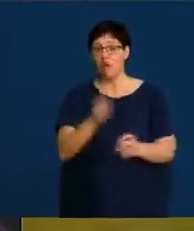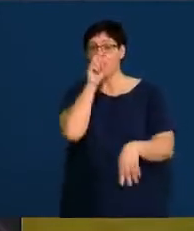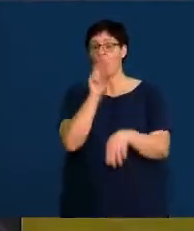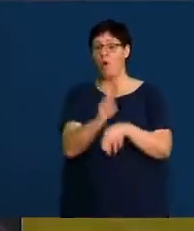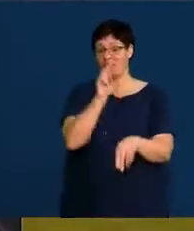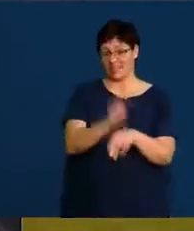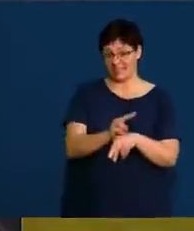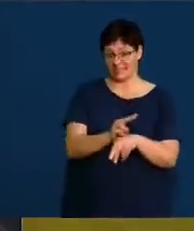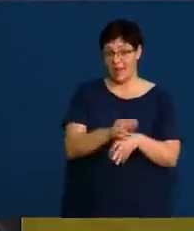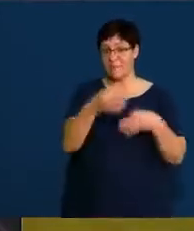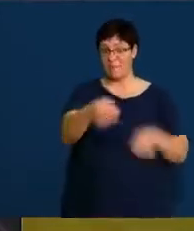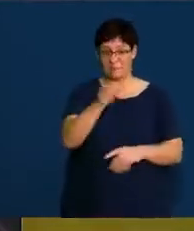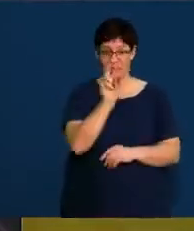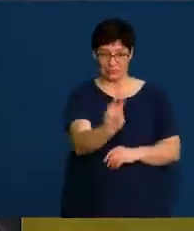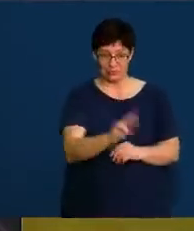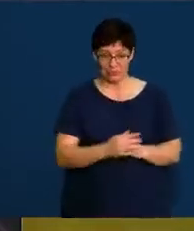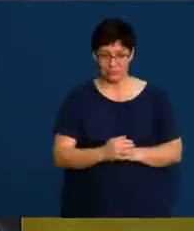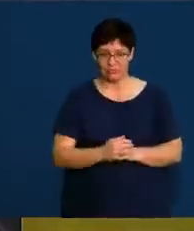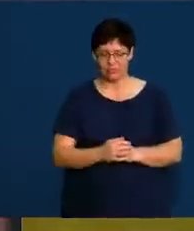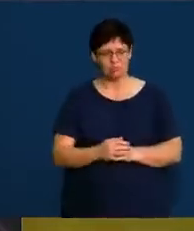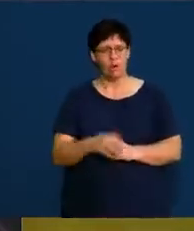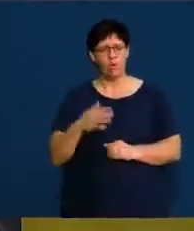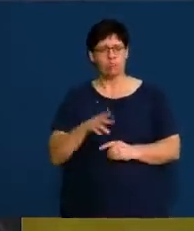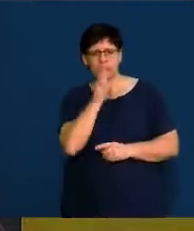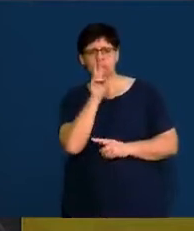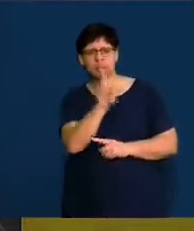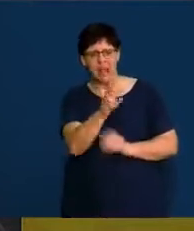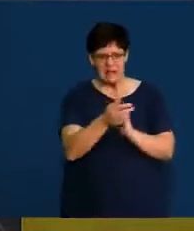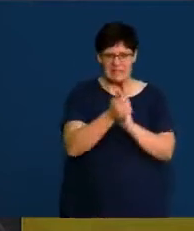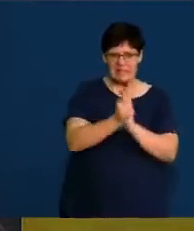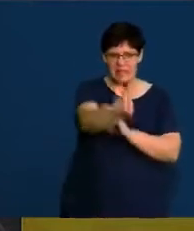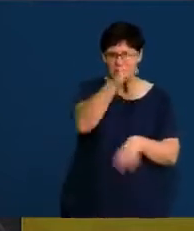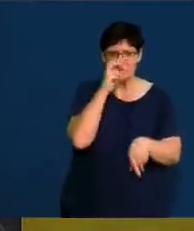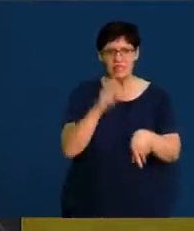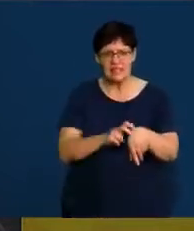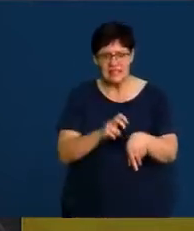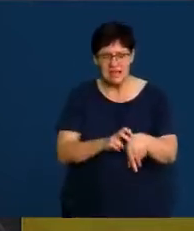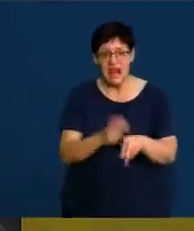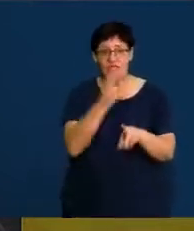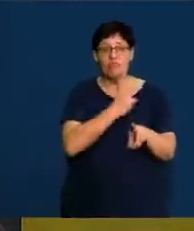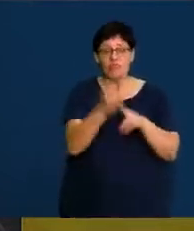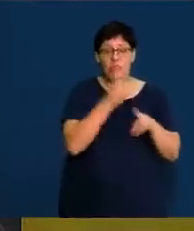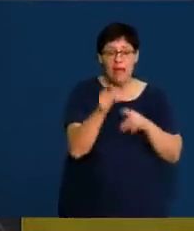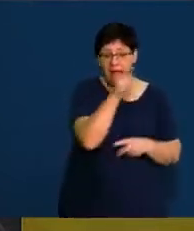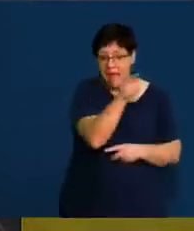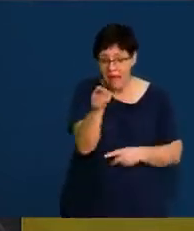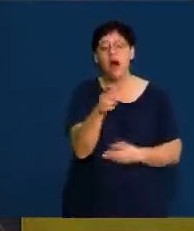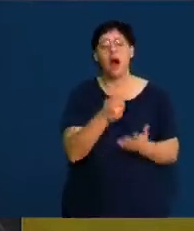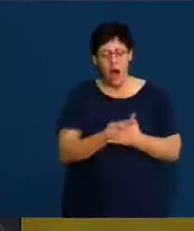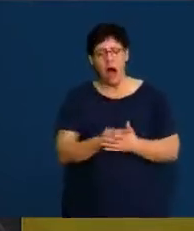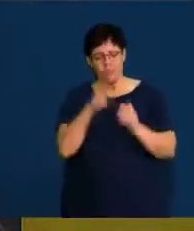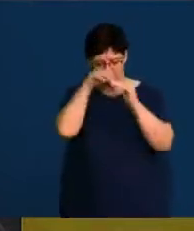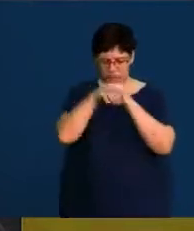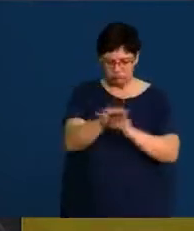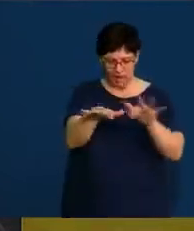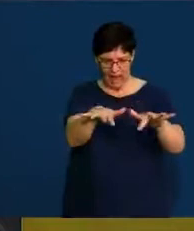overview of Geography Paper 2. We're going to give you the skills required and prepare you so that you can